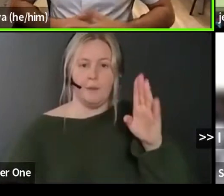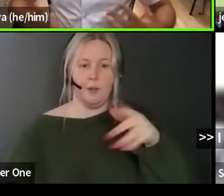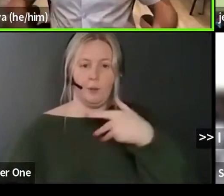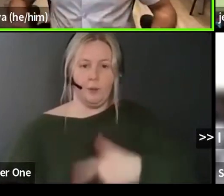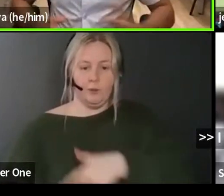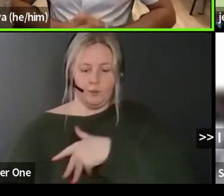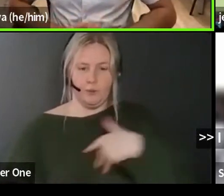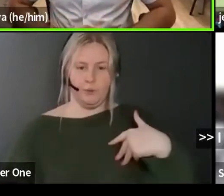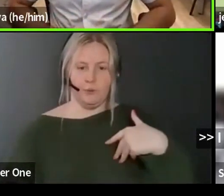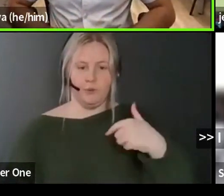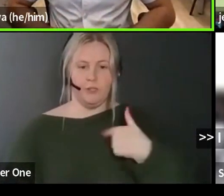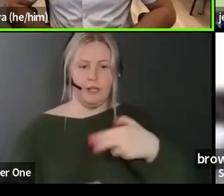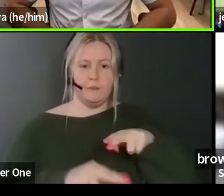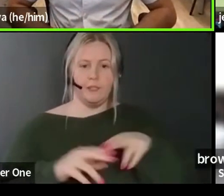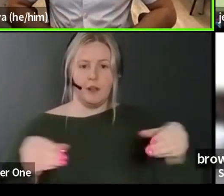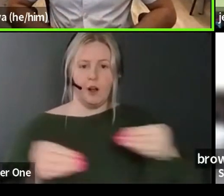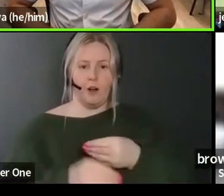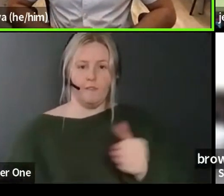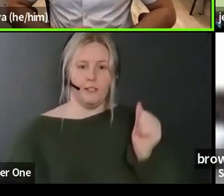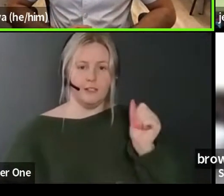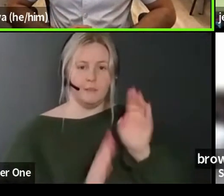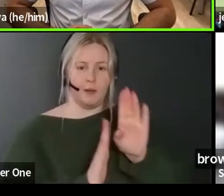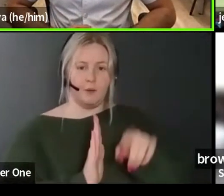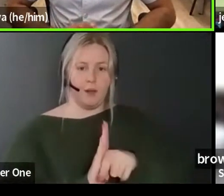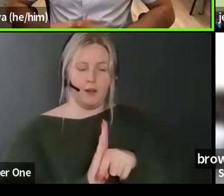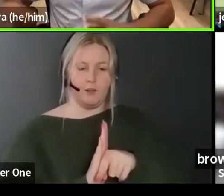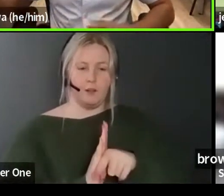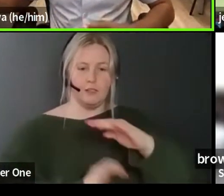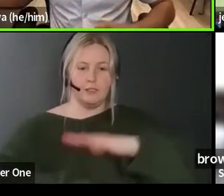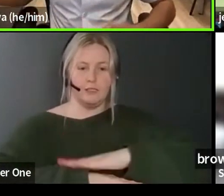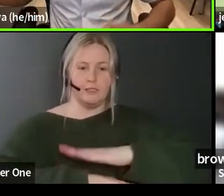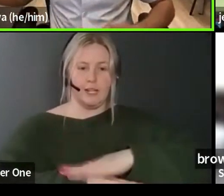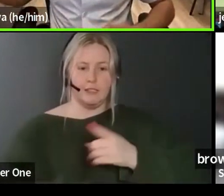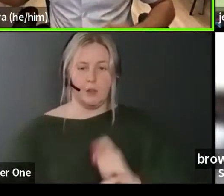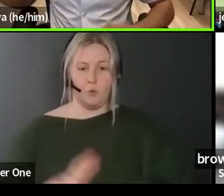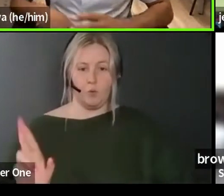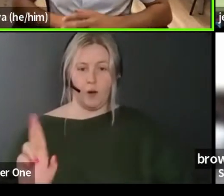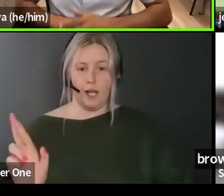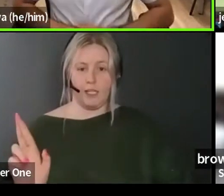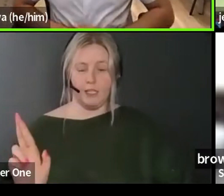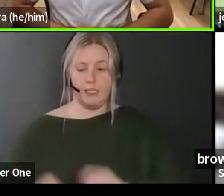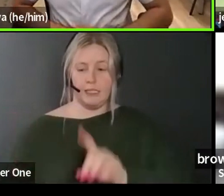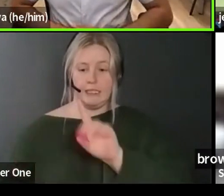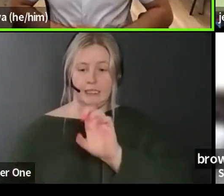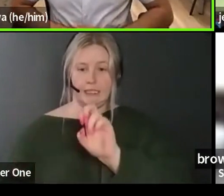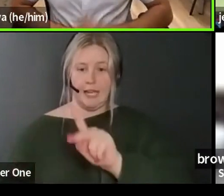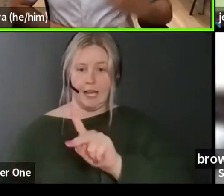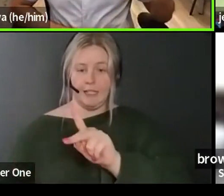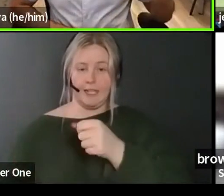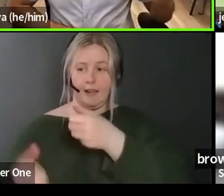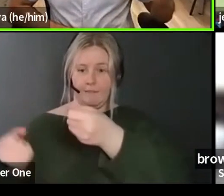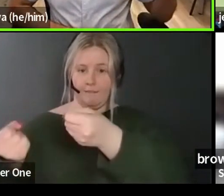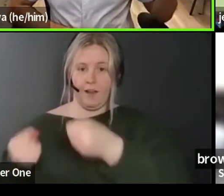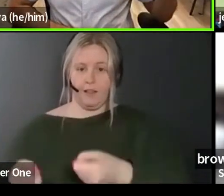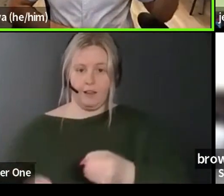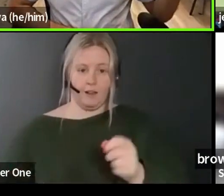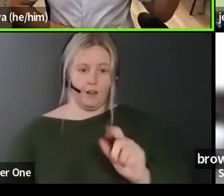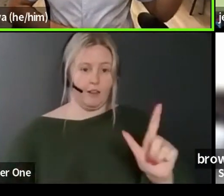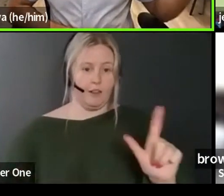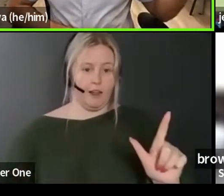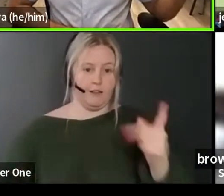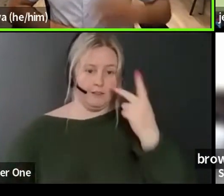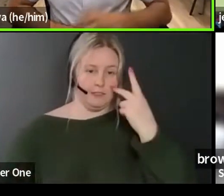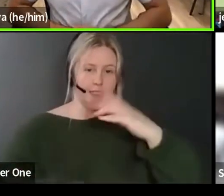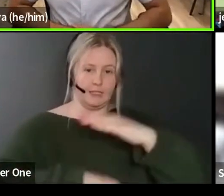shirt, and I'm in an office environment, sitting at a desk, and to my right, there's a desk and a filing cabinet behind it, and to my left, there's also